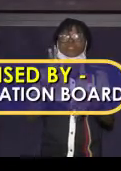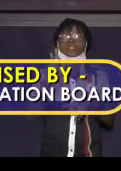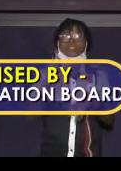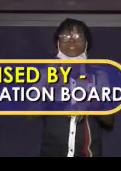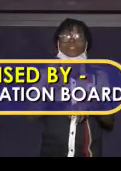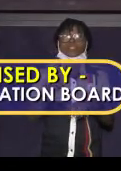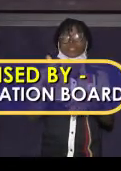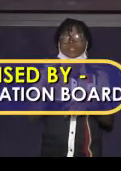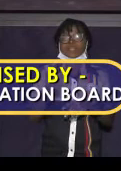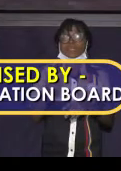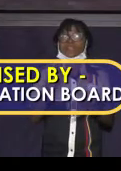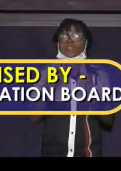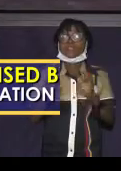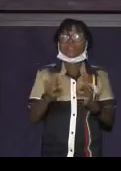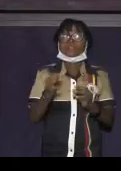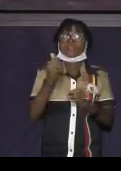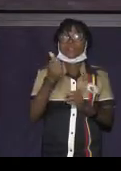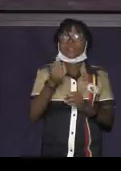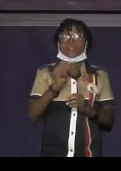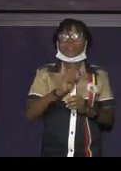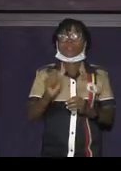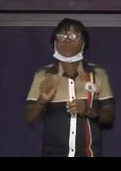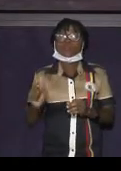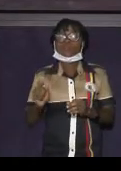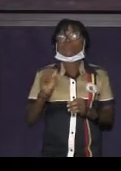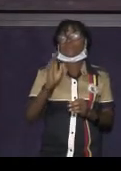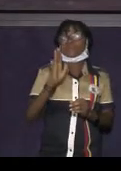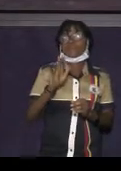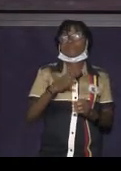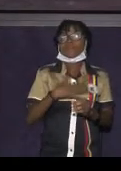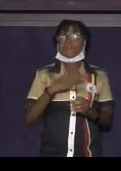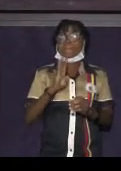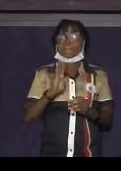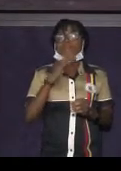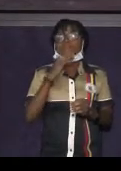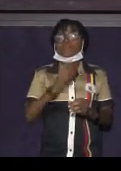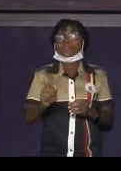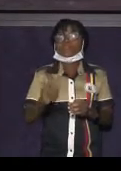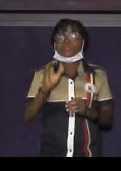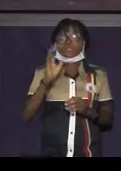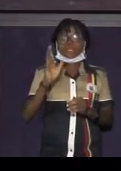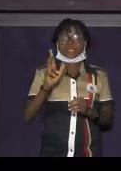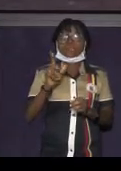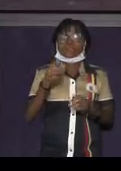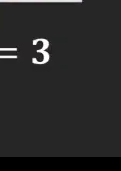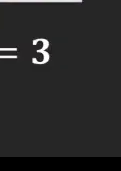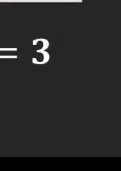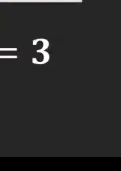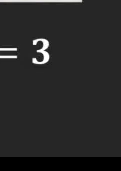2b if a equals to 5 and b equals to 3. You have 1 minute. Begin.